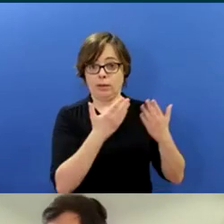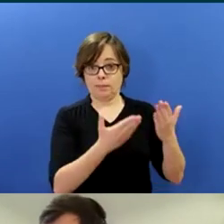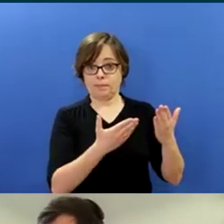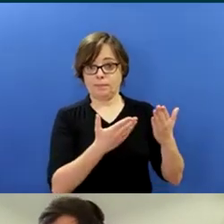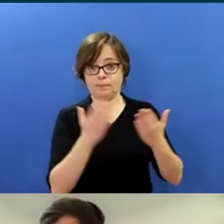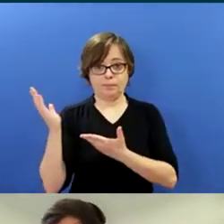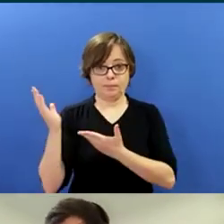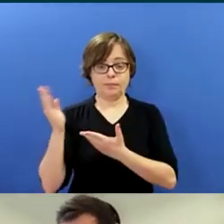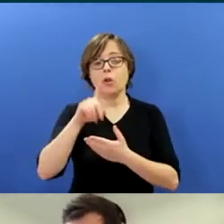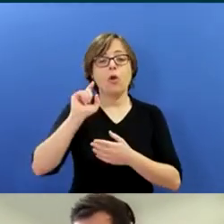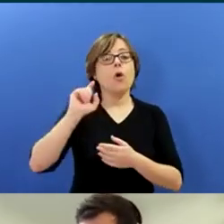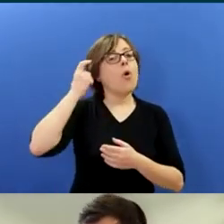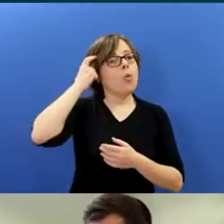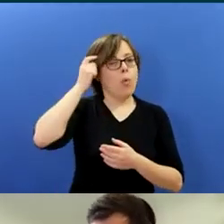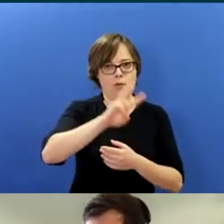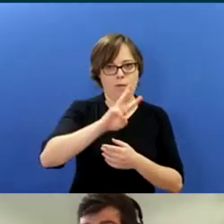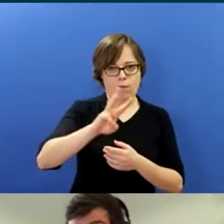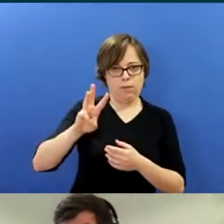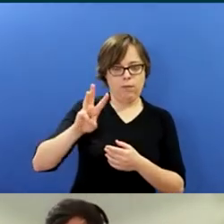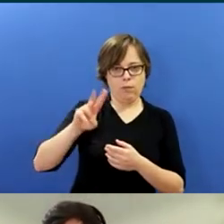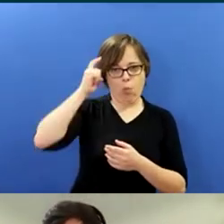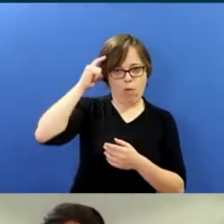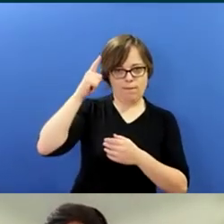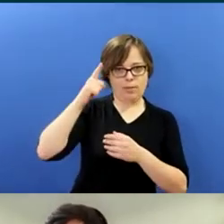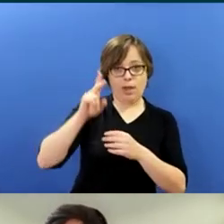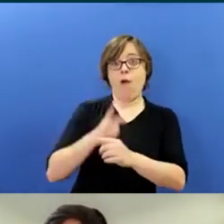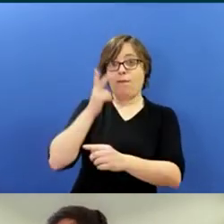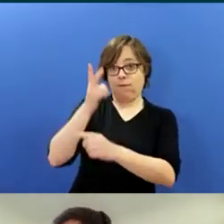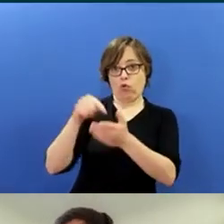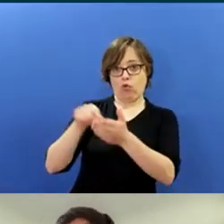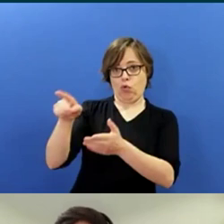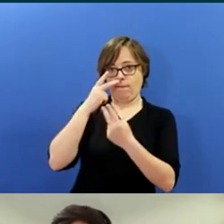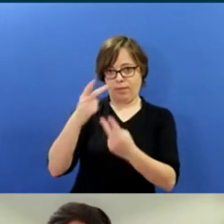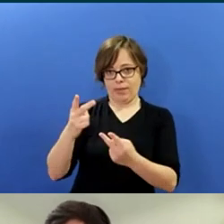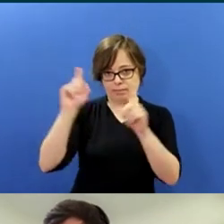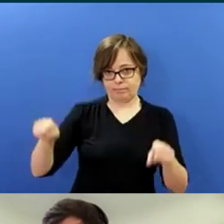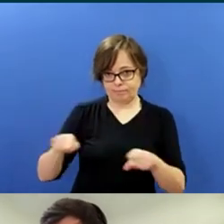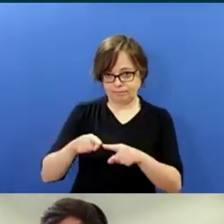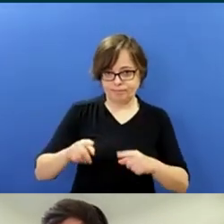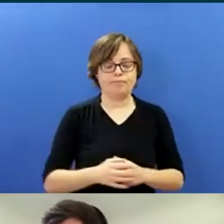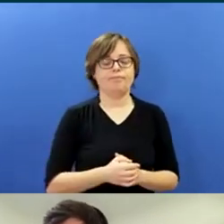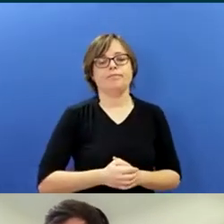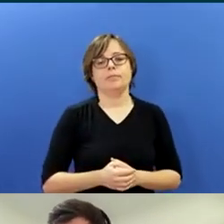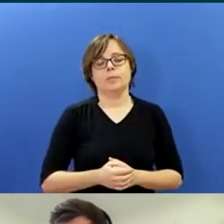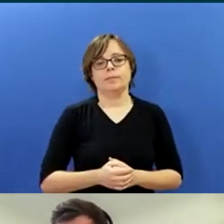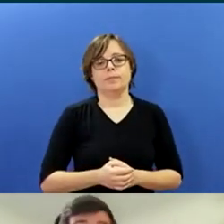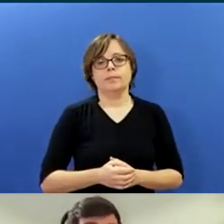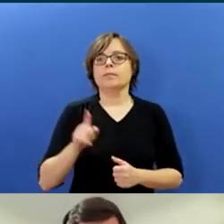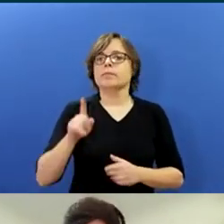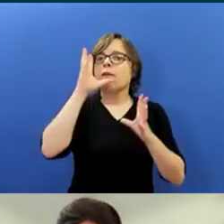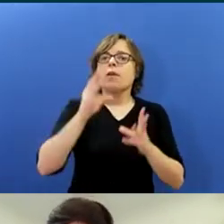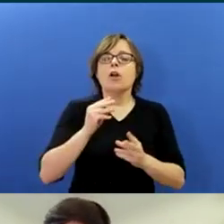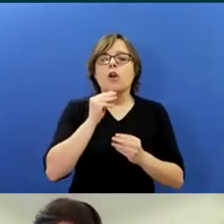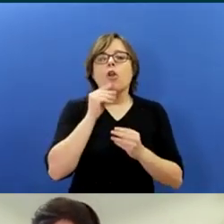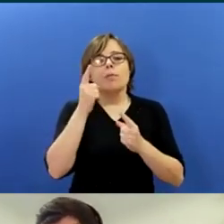platform. It looks the appearance of the platform is adapted to the website